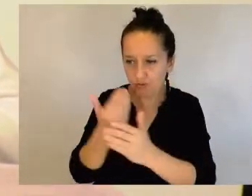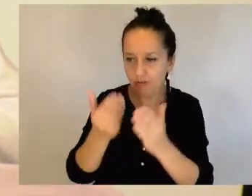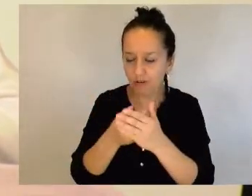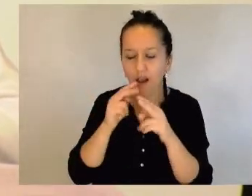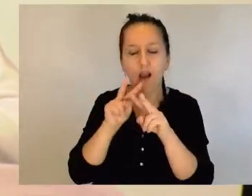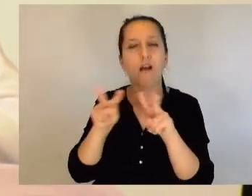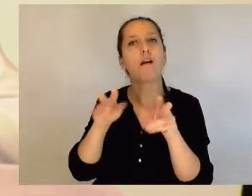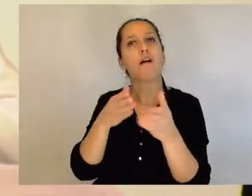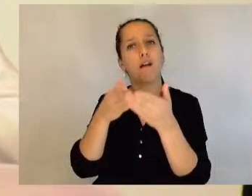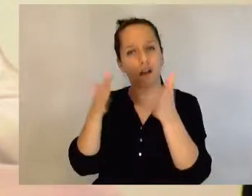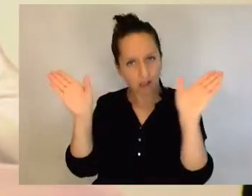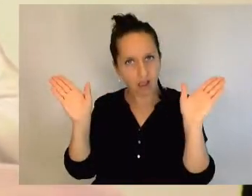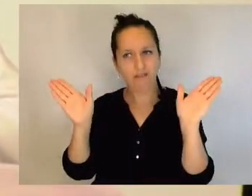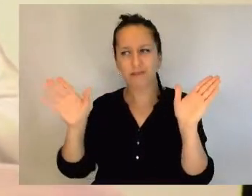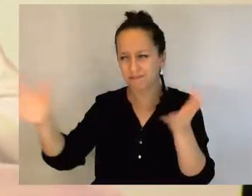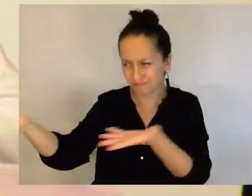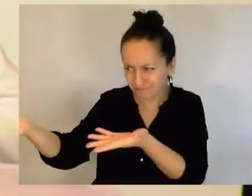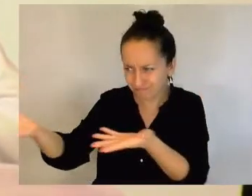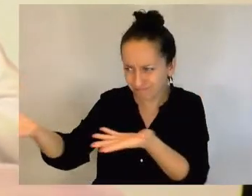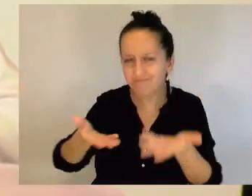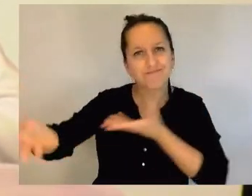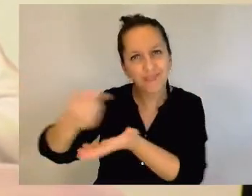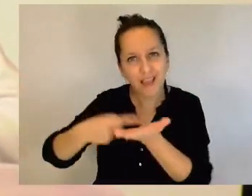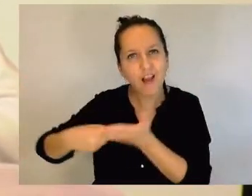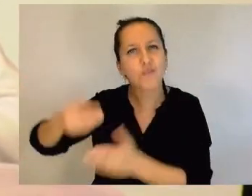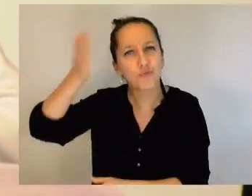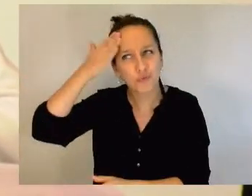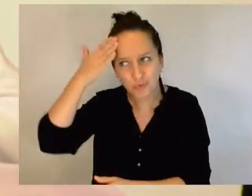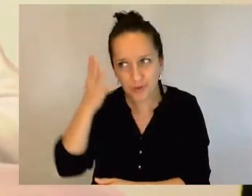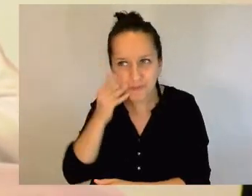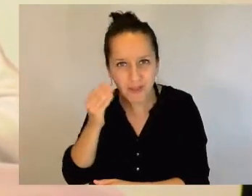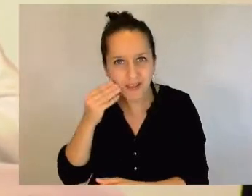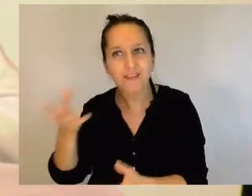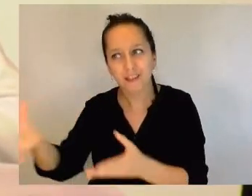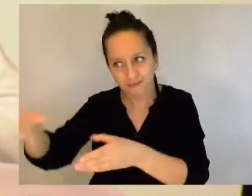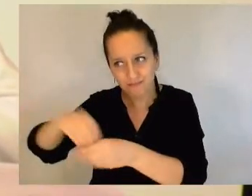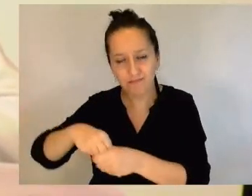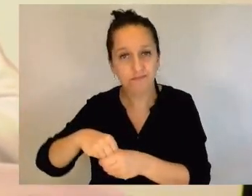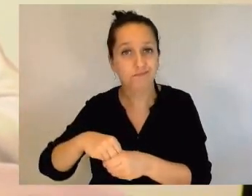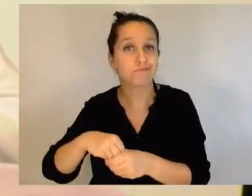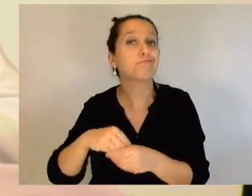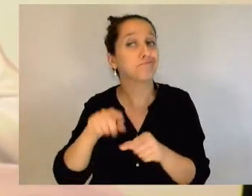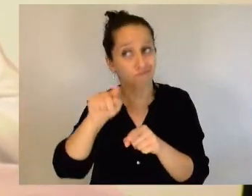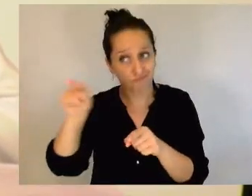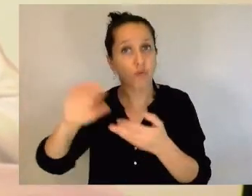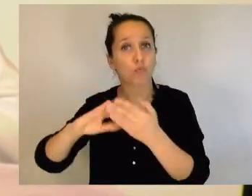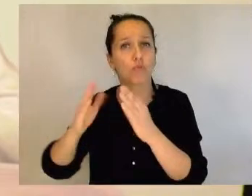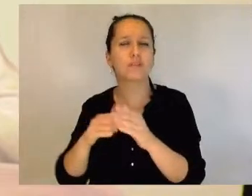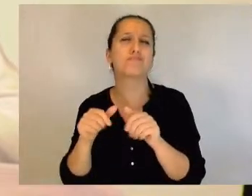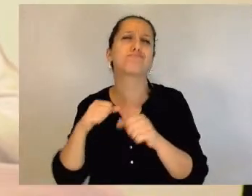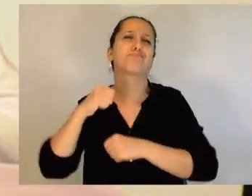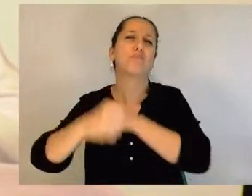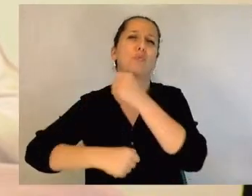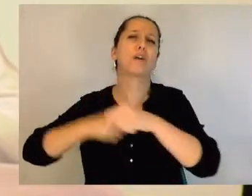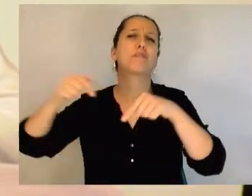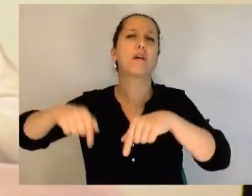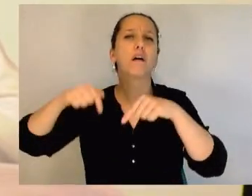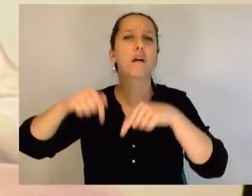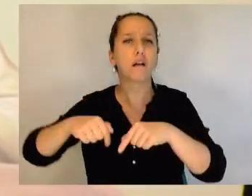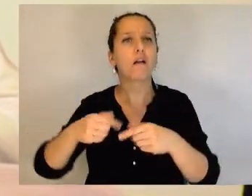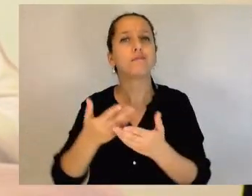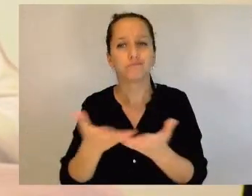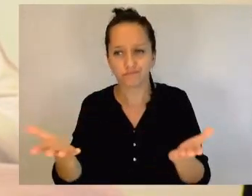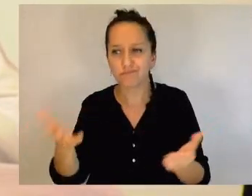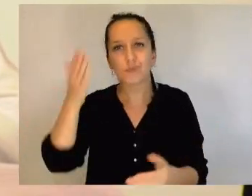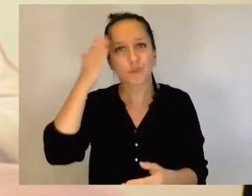and innovation come to them that understands and integrates dialogues of the knowledge of those who have inhabited the